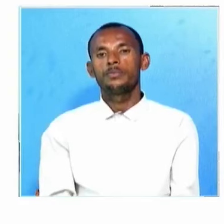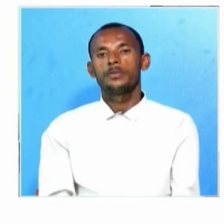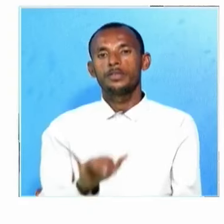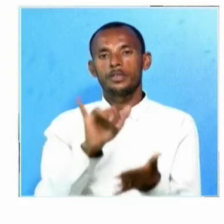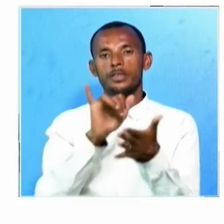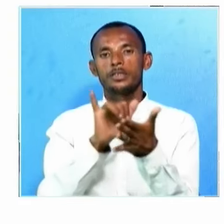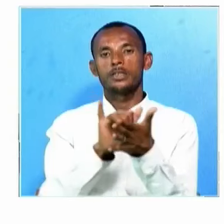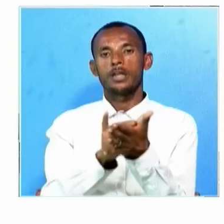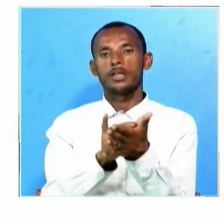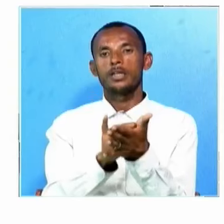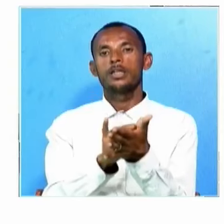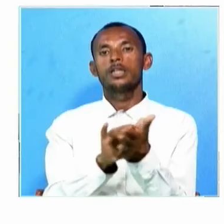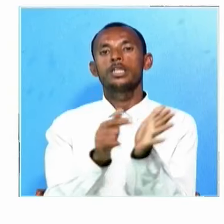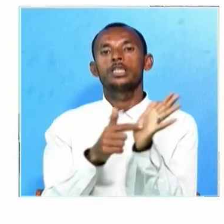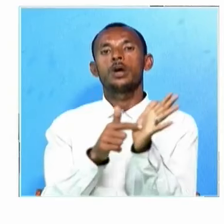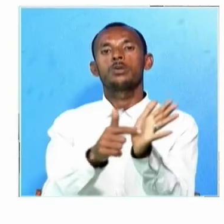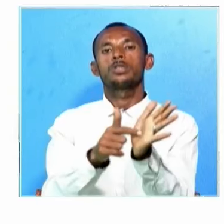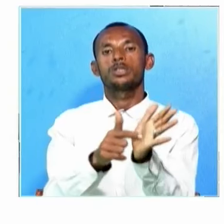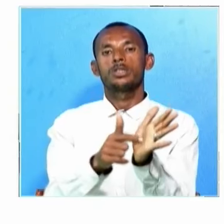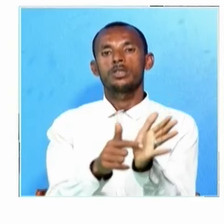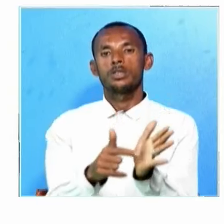that shows